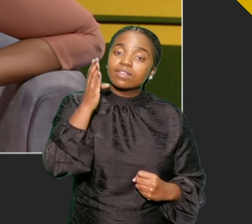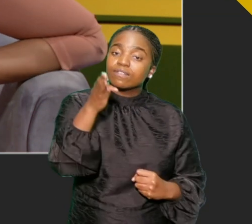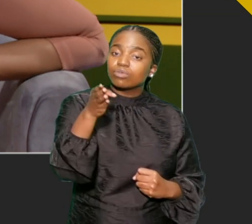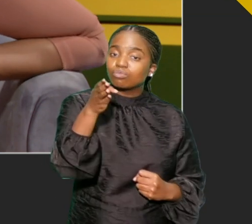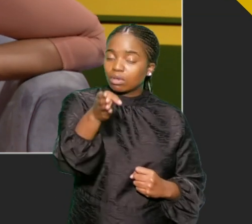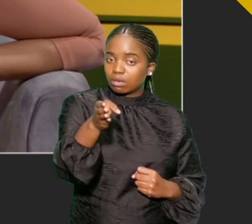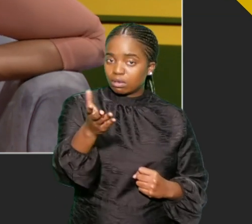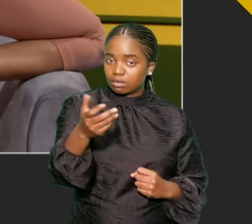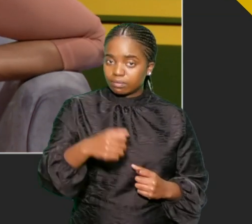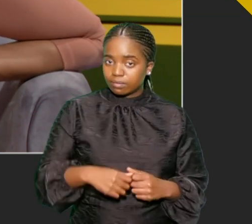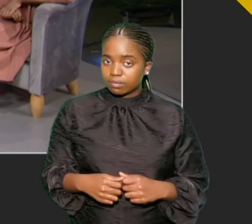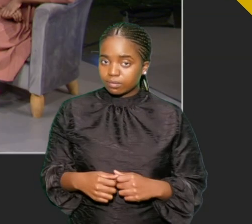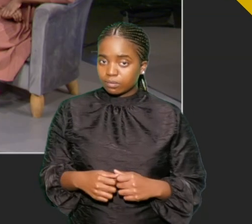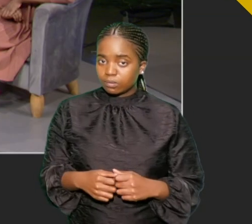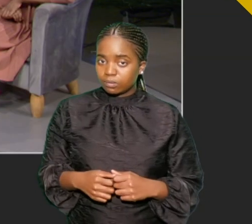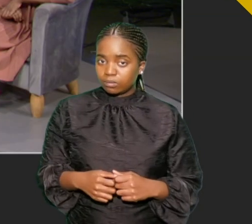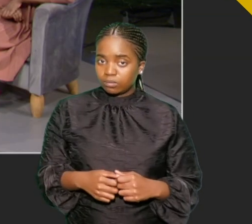of the health specter?